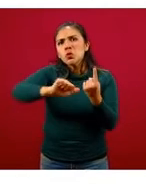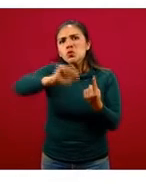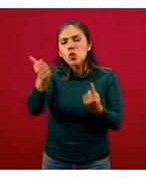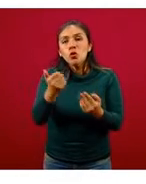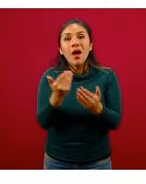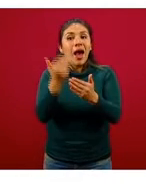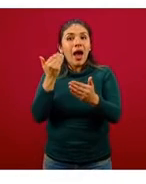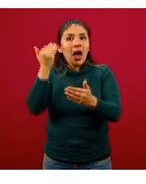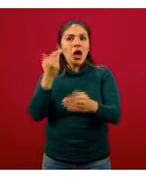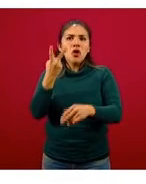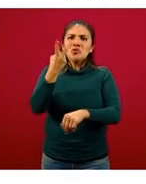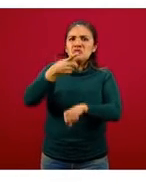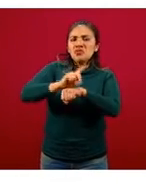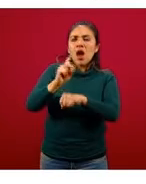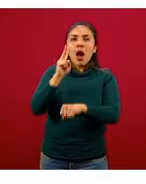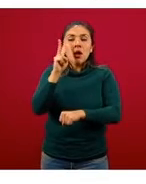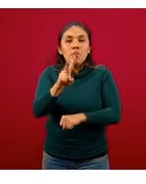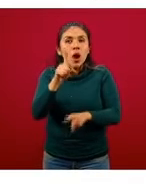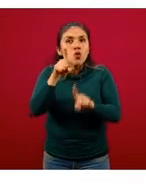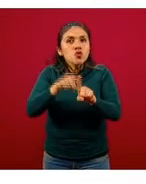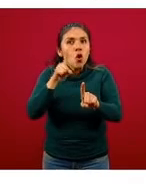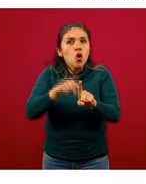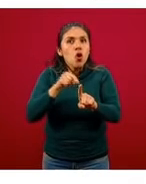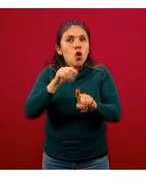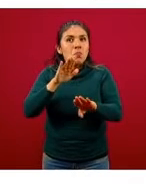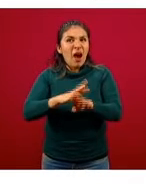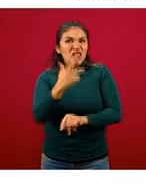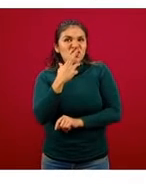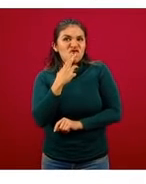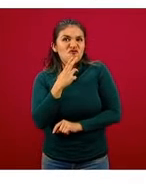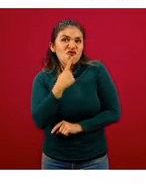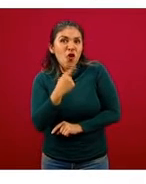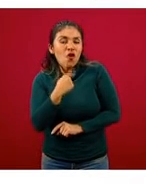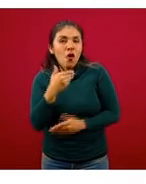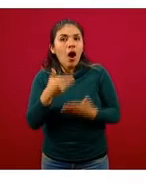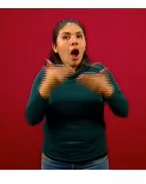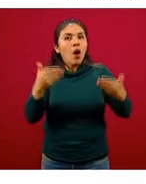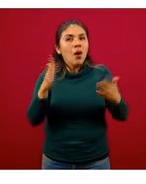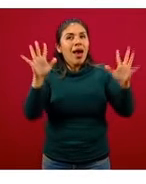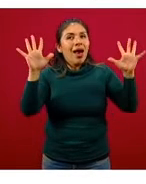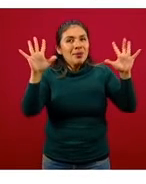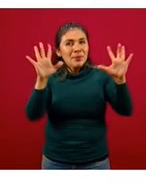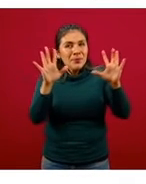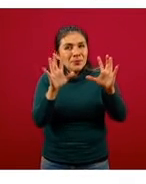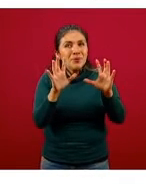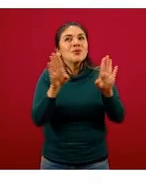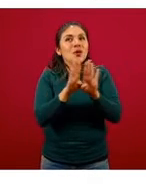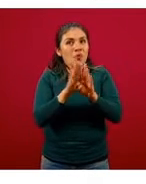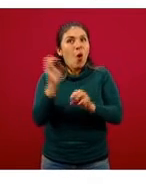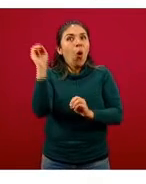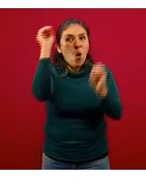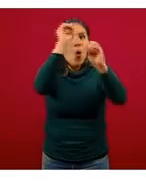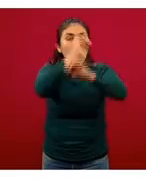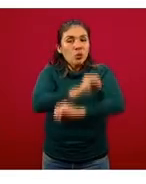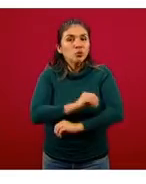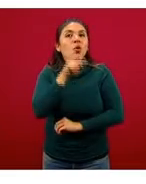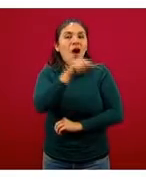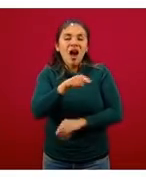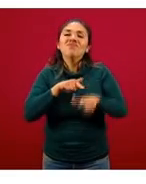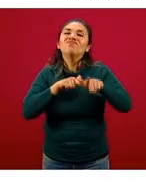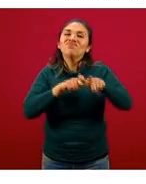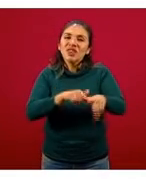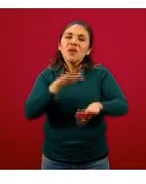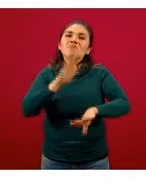higher concentrations of the disease appear represented in orange or even dark red,